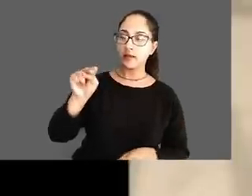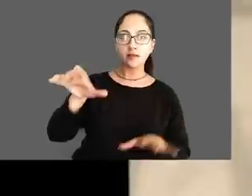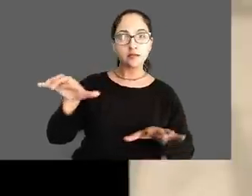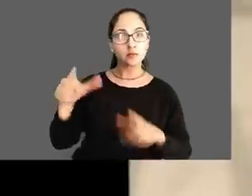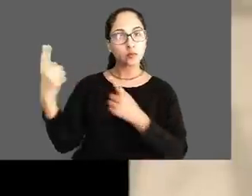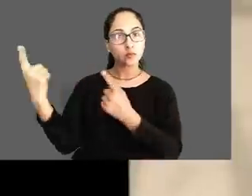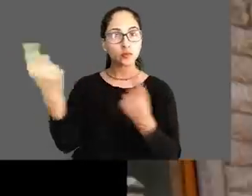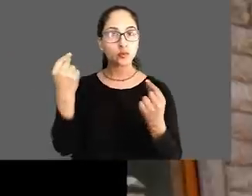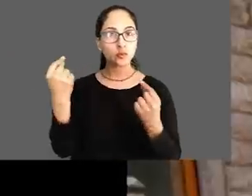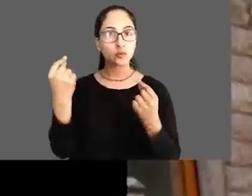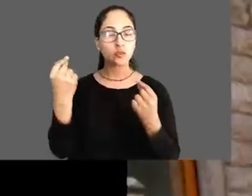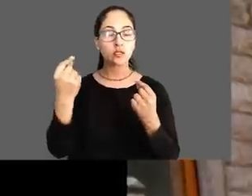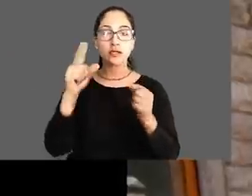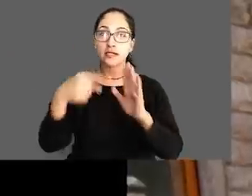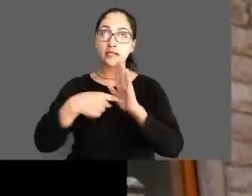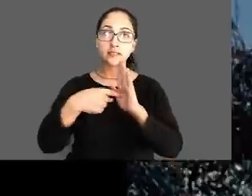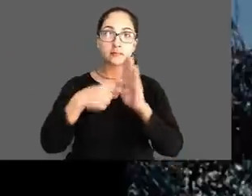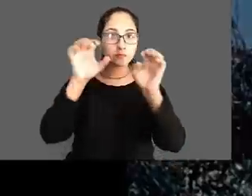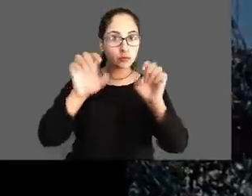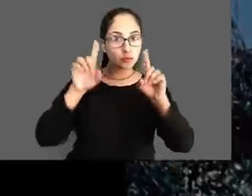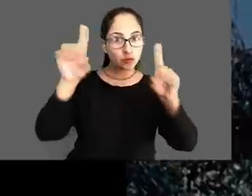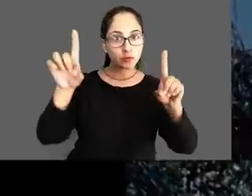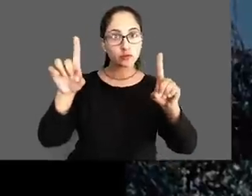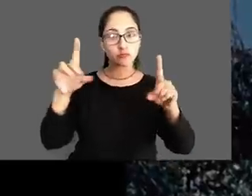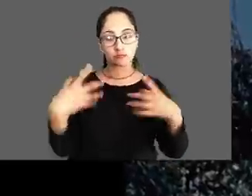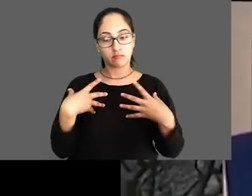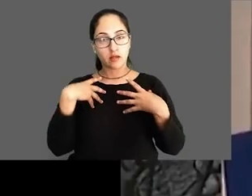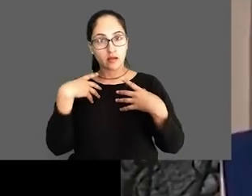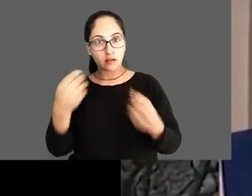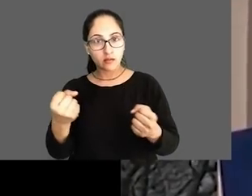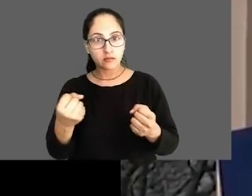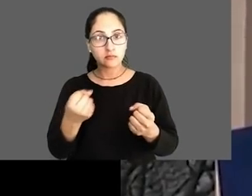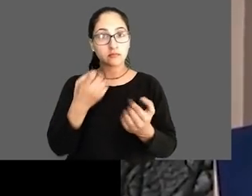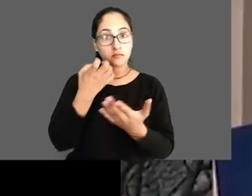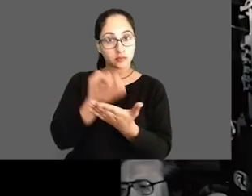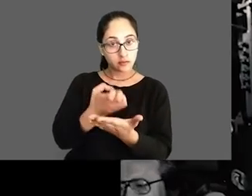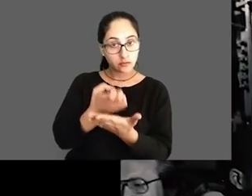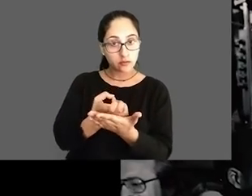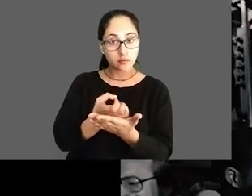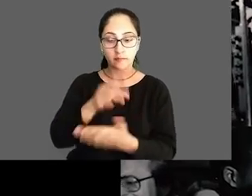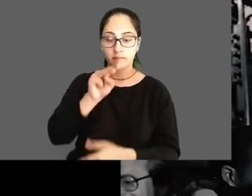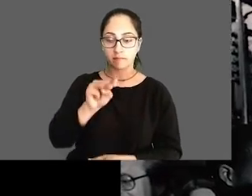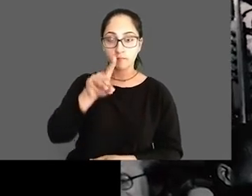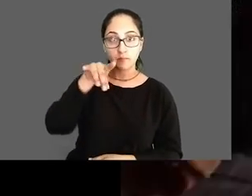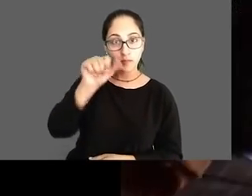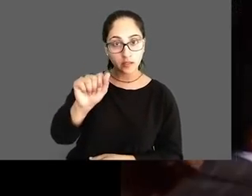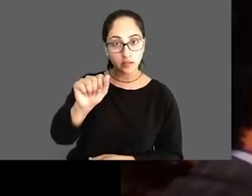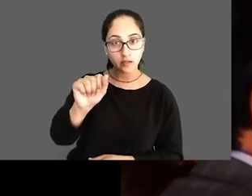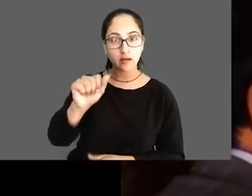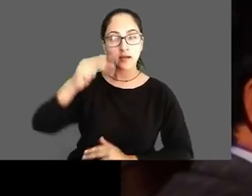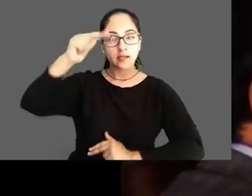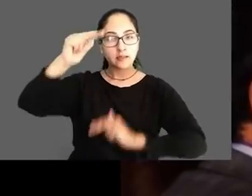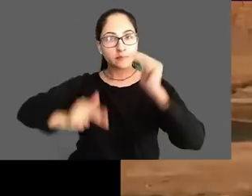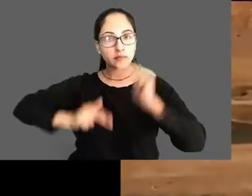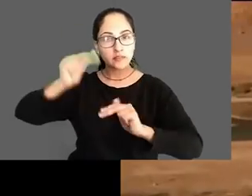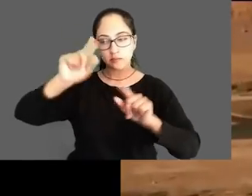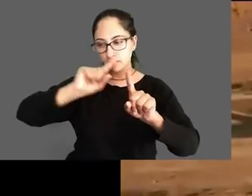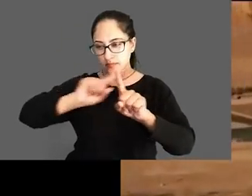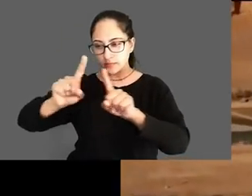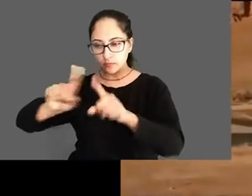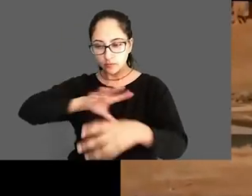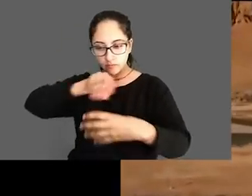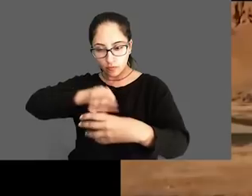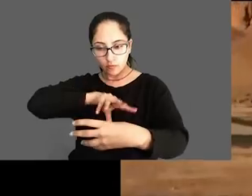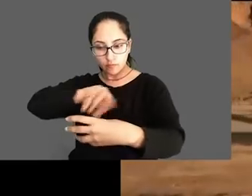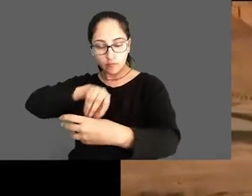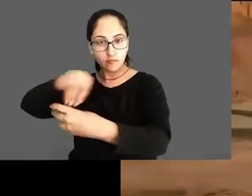Network in fields like education, health, the economy, media, and the building of social